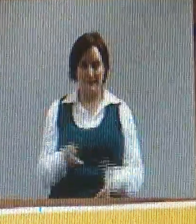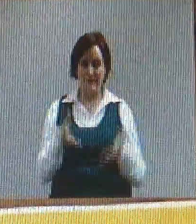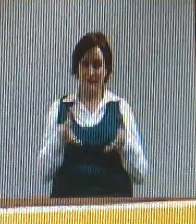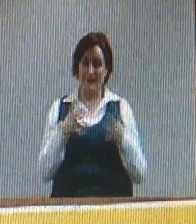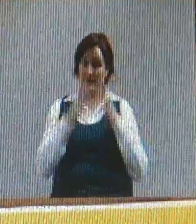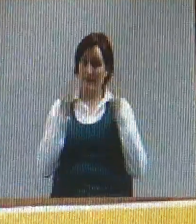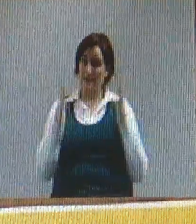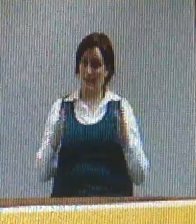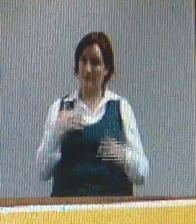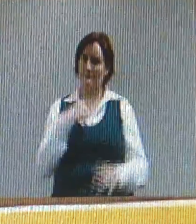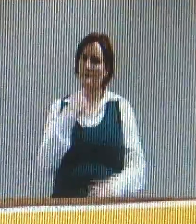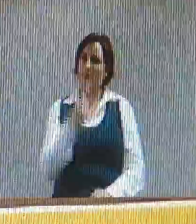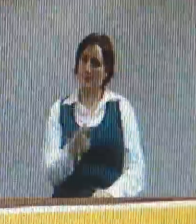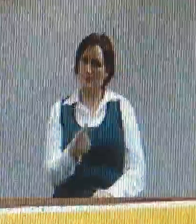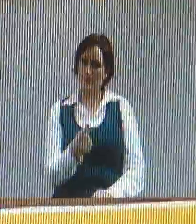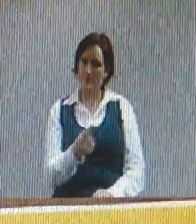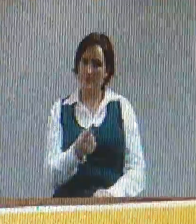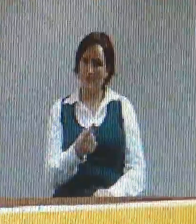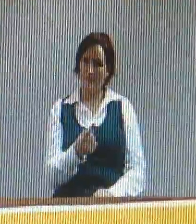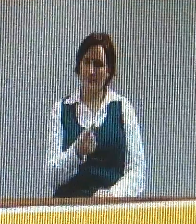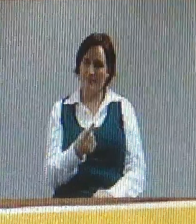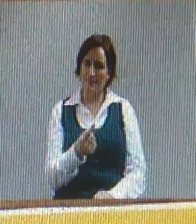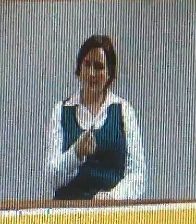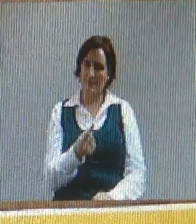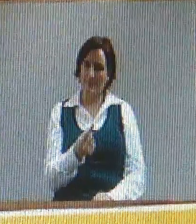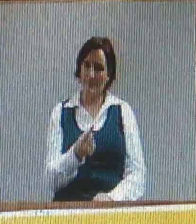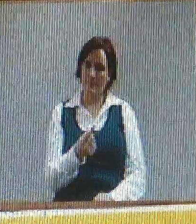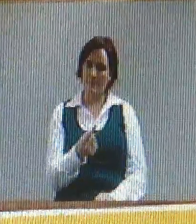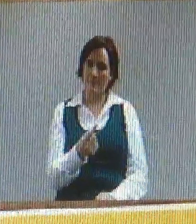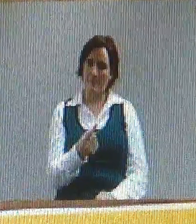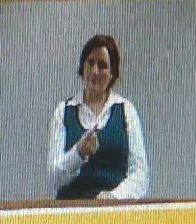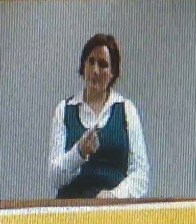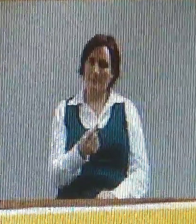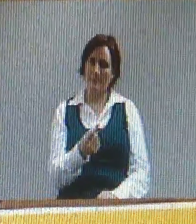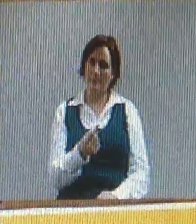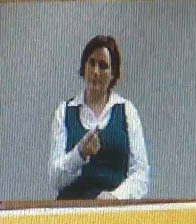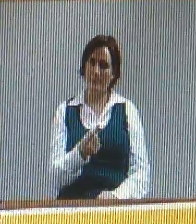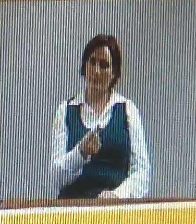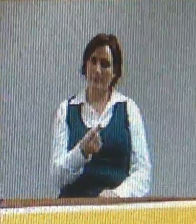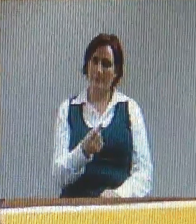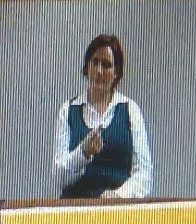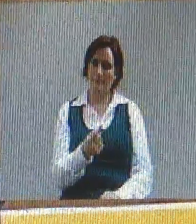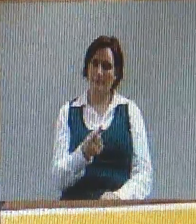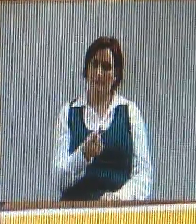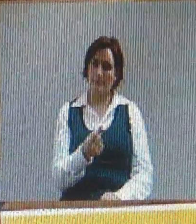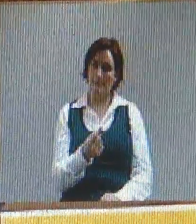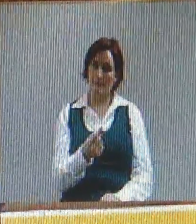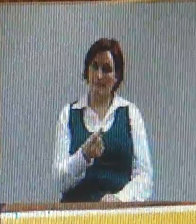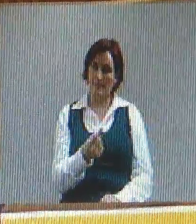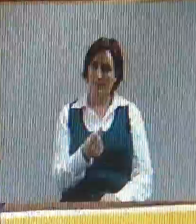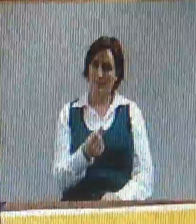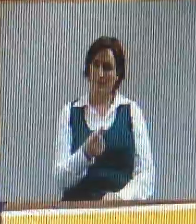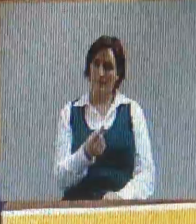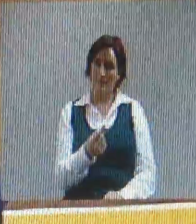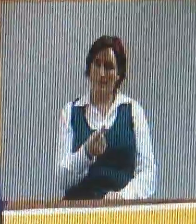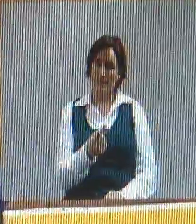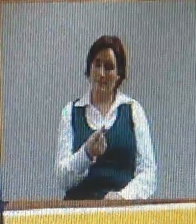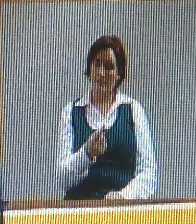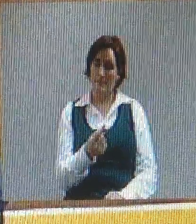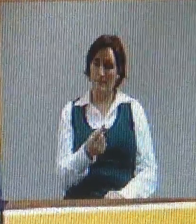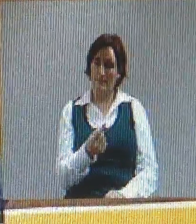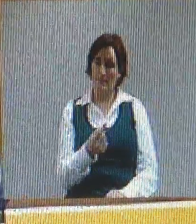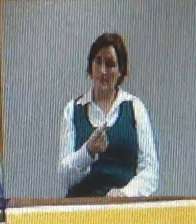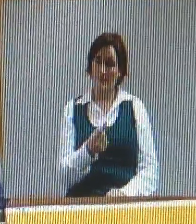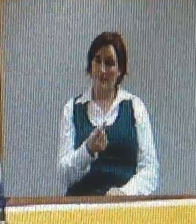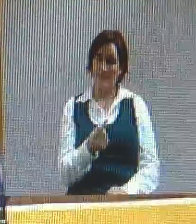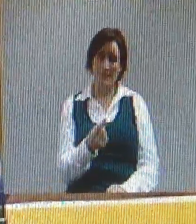House, without evasion, reservation of mental equivocation whatsoever, that